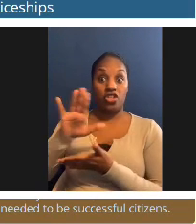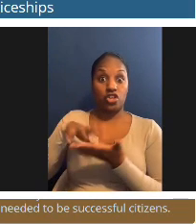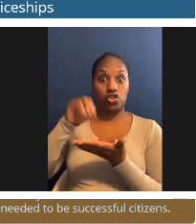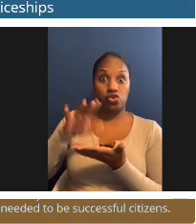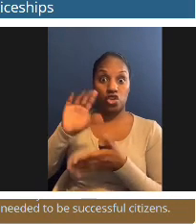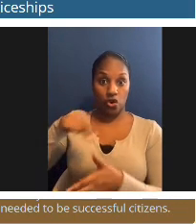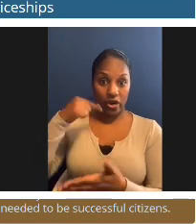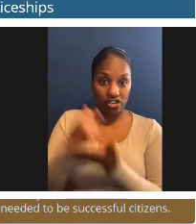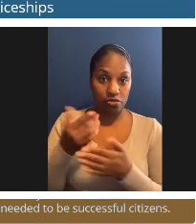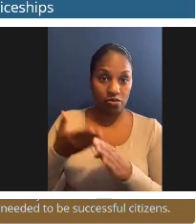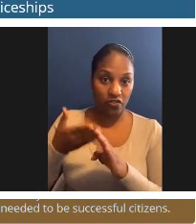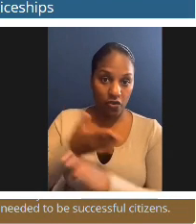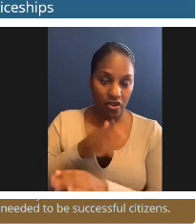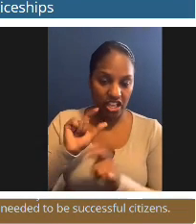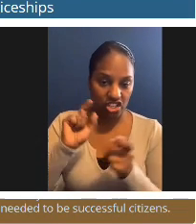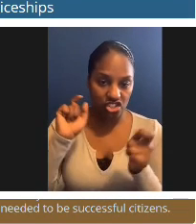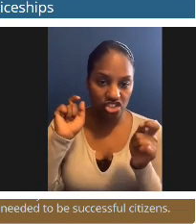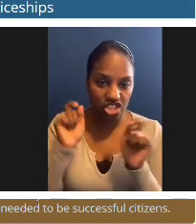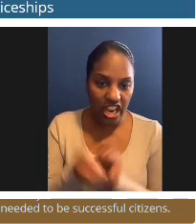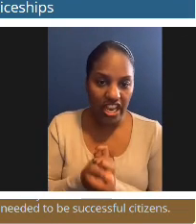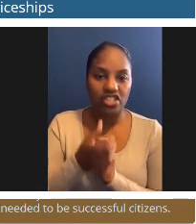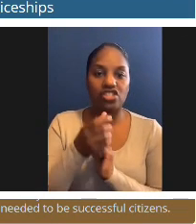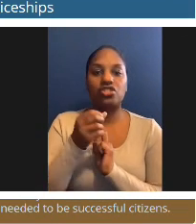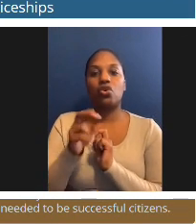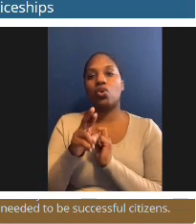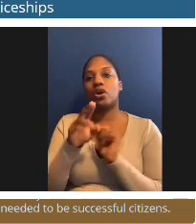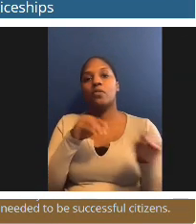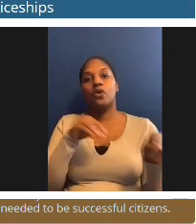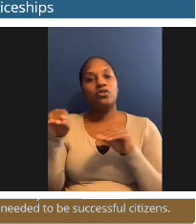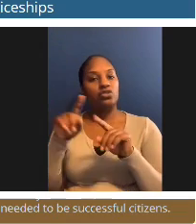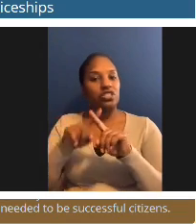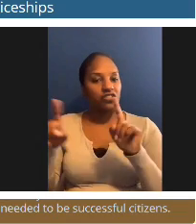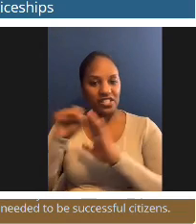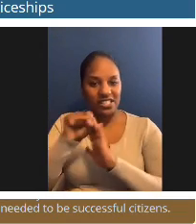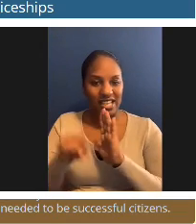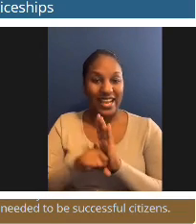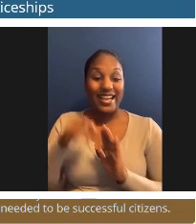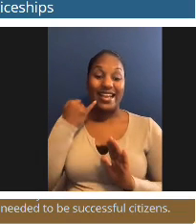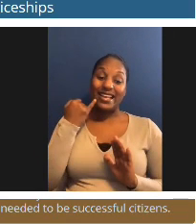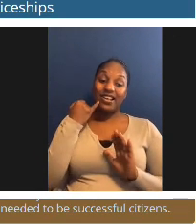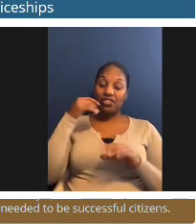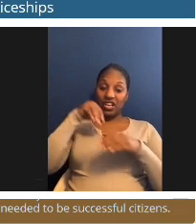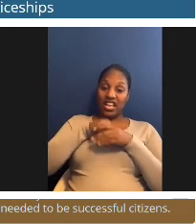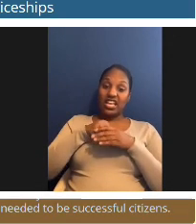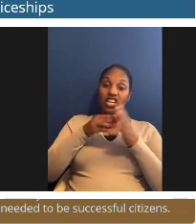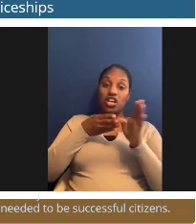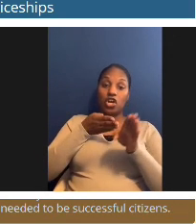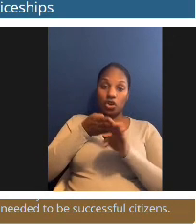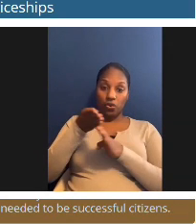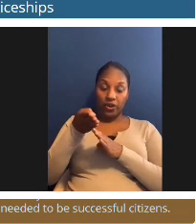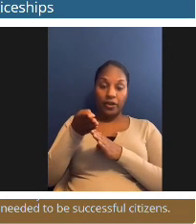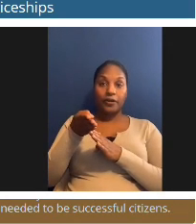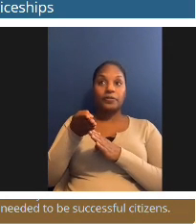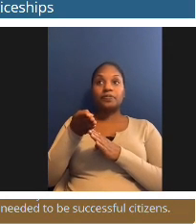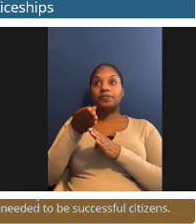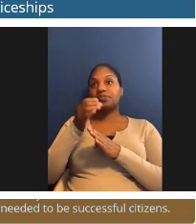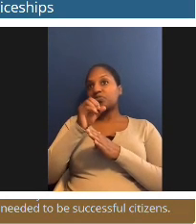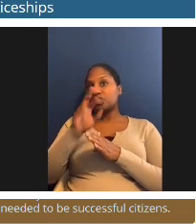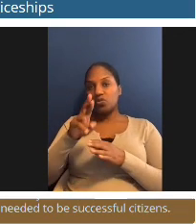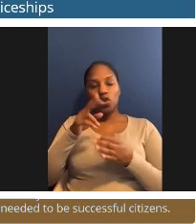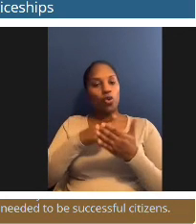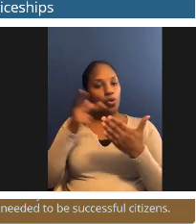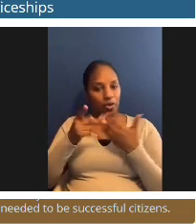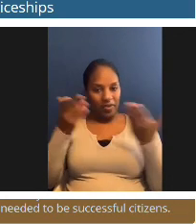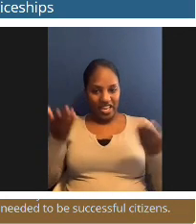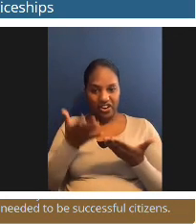they move to a different state. So if the kiddo was in a career and tech ed program, wanted to have